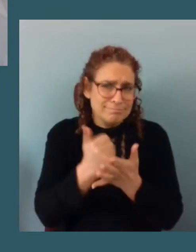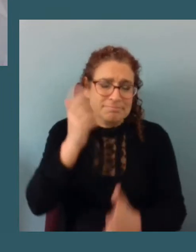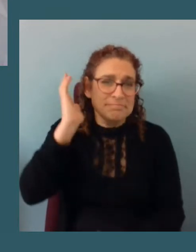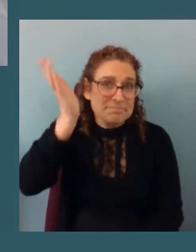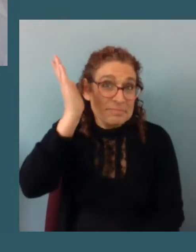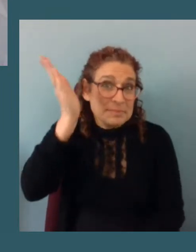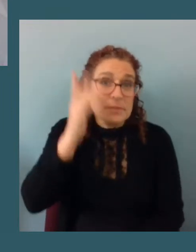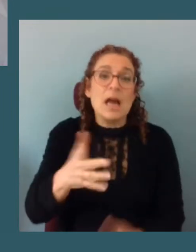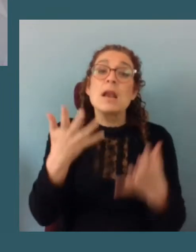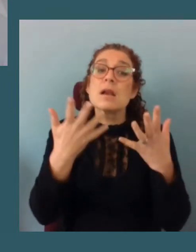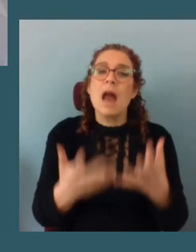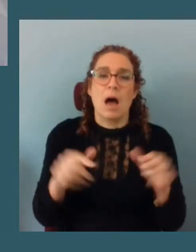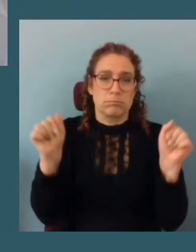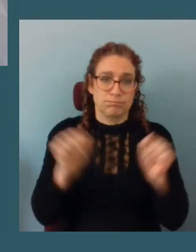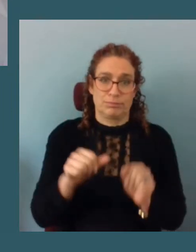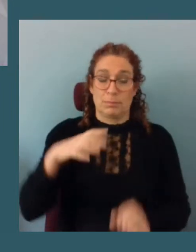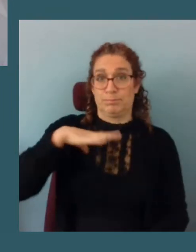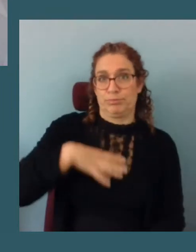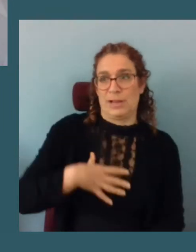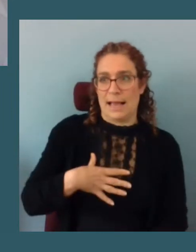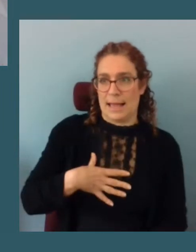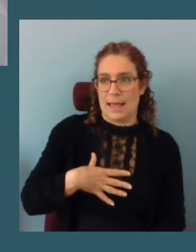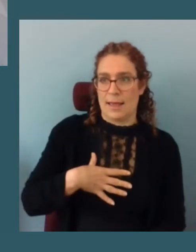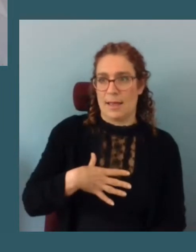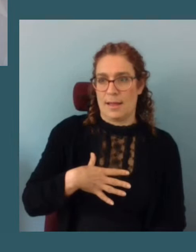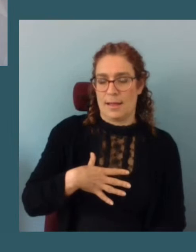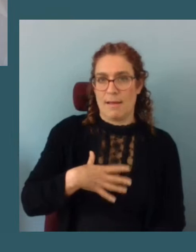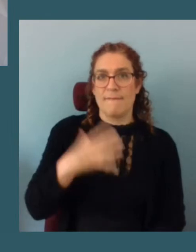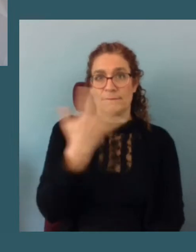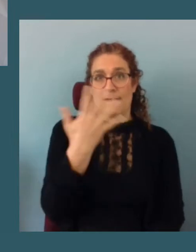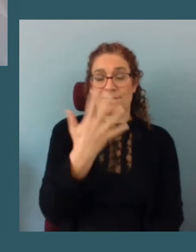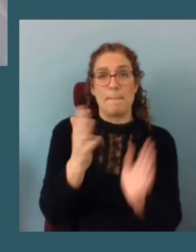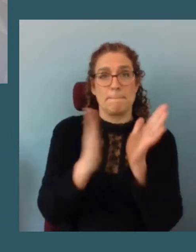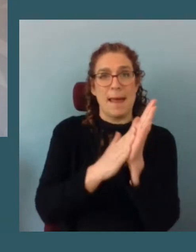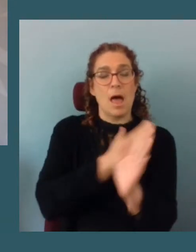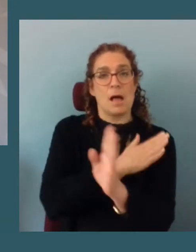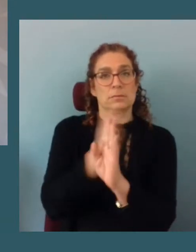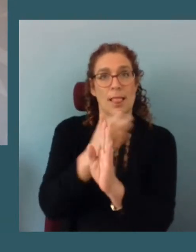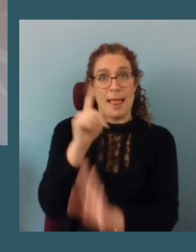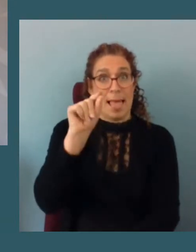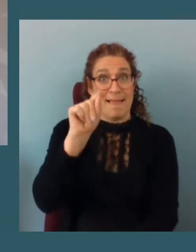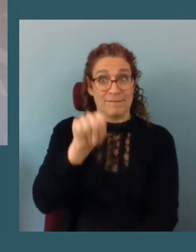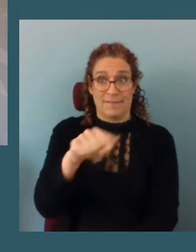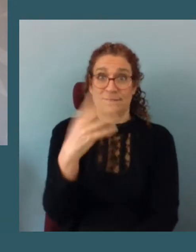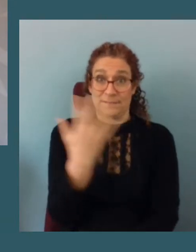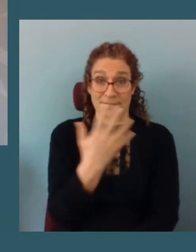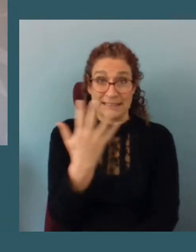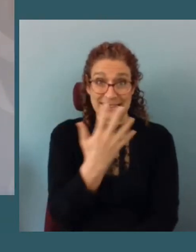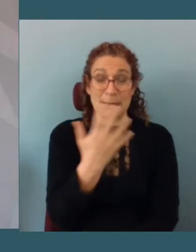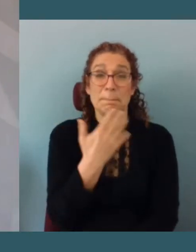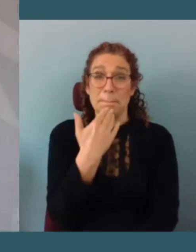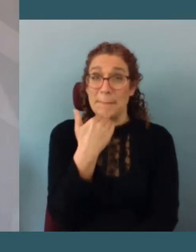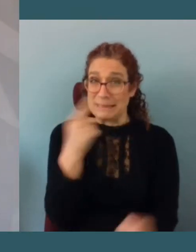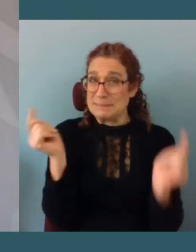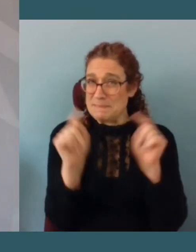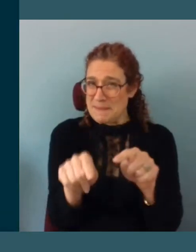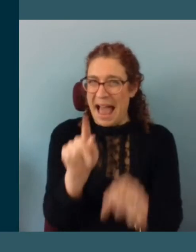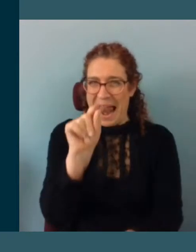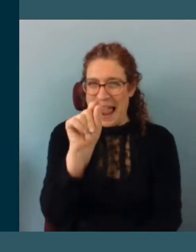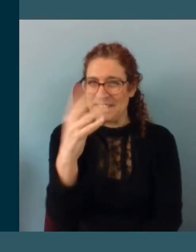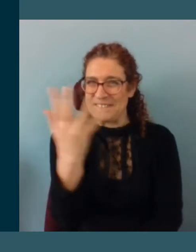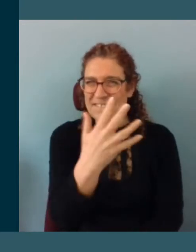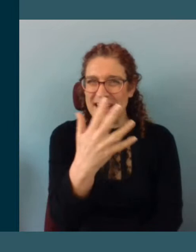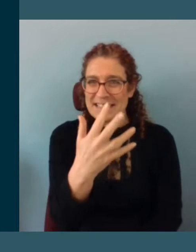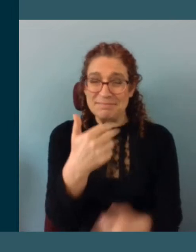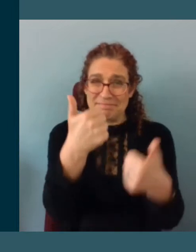take a short break now. So between 11 and 11:15, we're going to take a break, and we'd ask you to be back by 11:15.